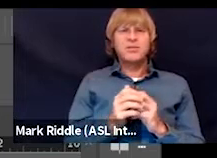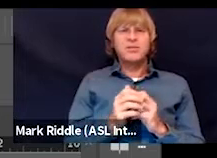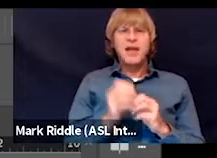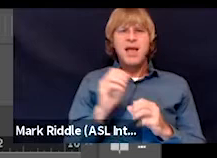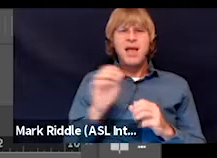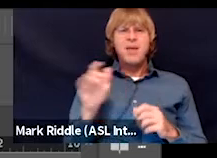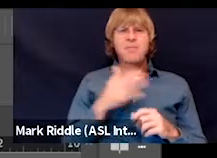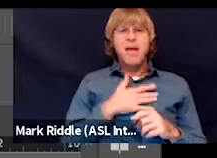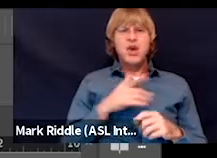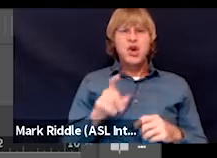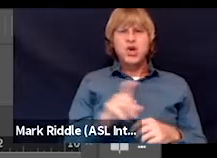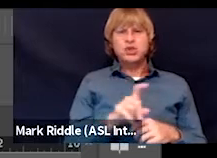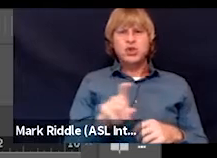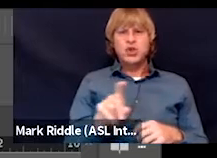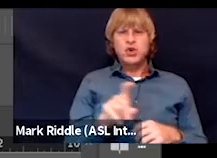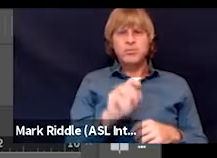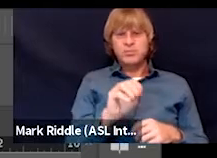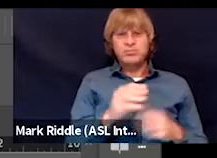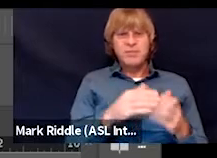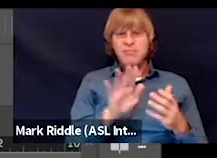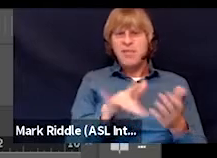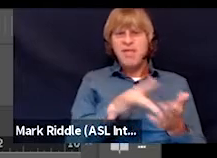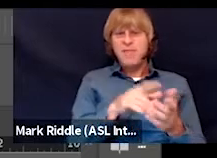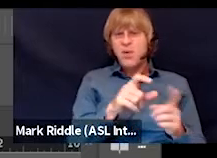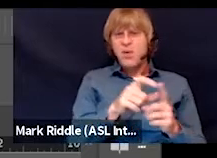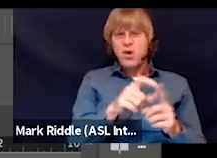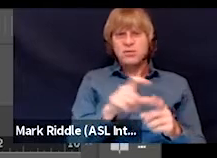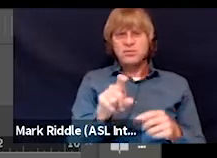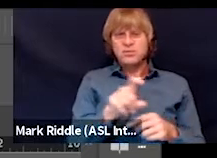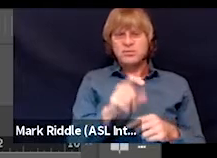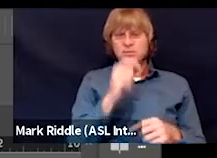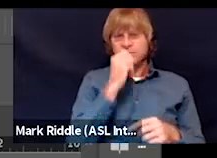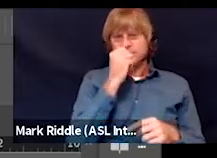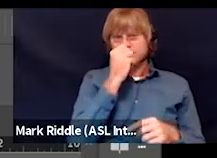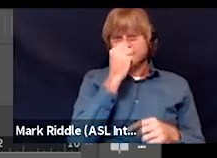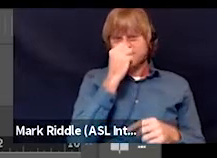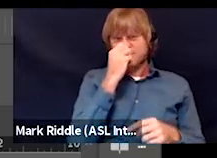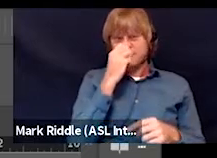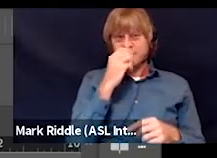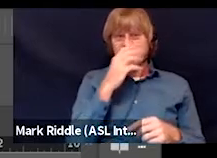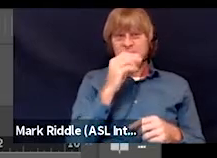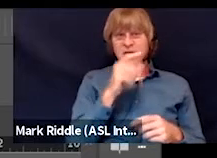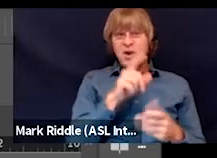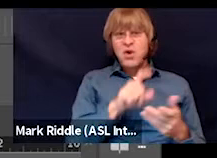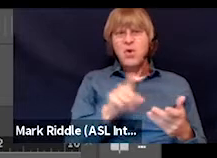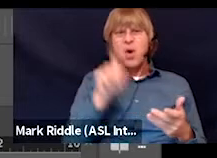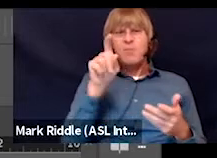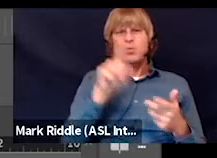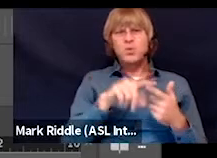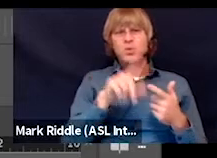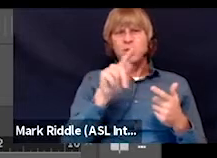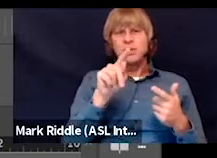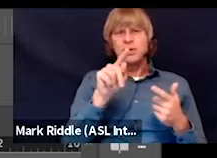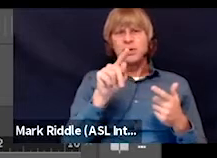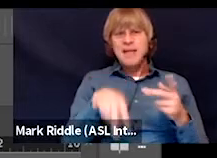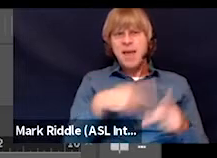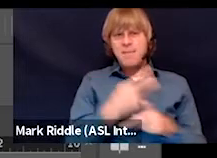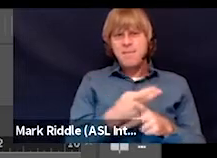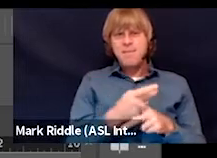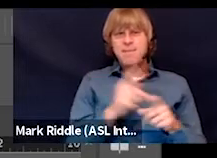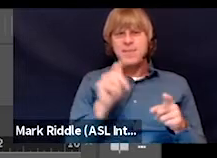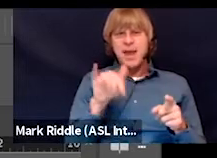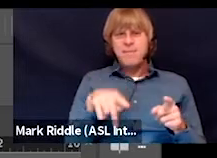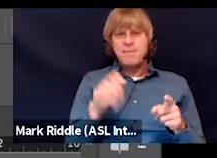cursor anywhere, even in the middle of a word, and I can go up to my type,